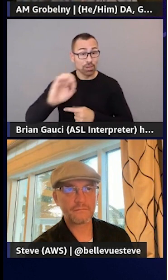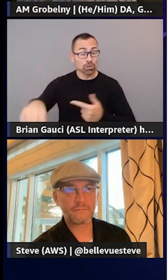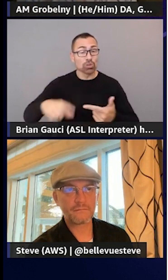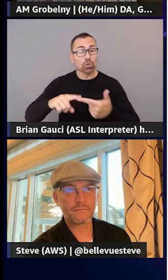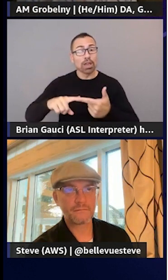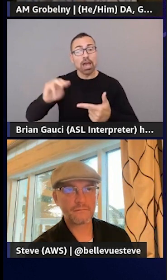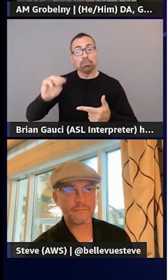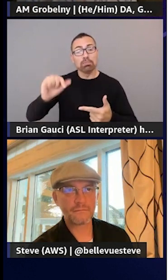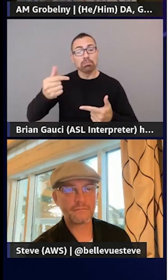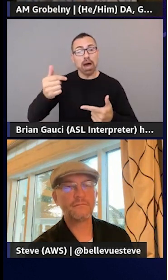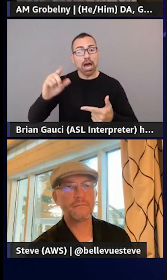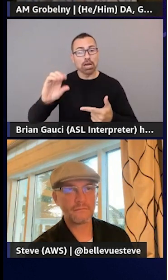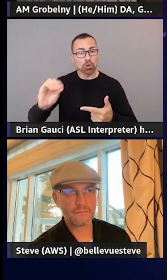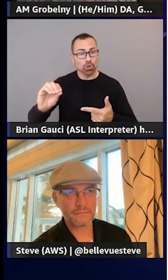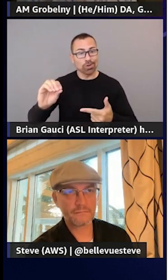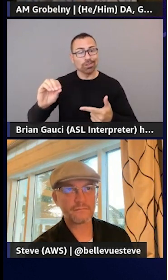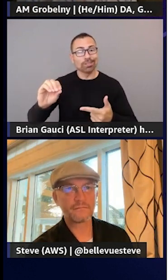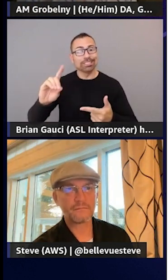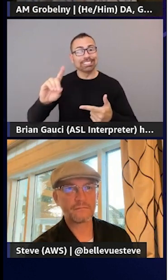MongoDB, for example, too.